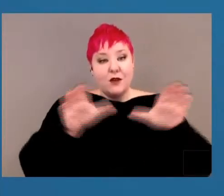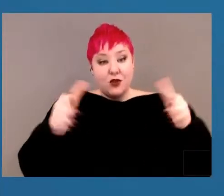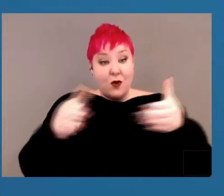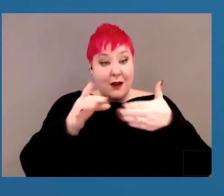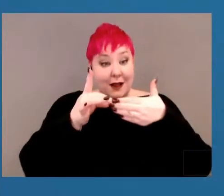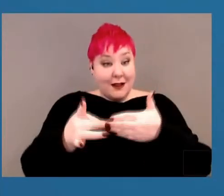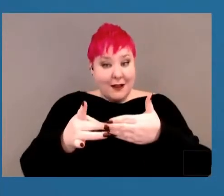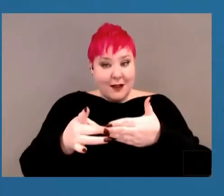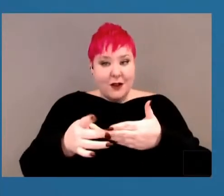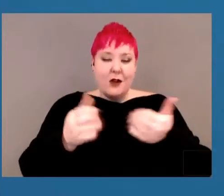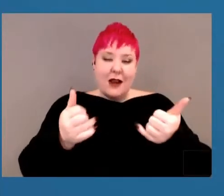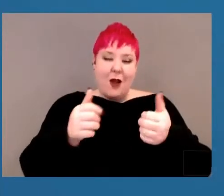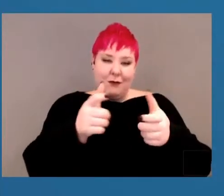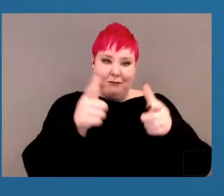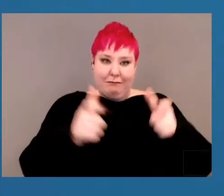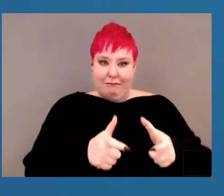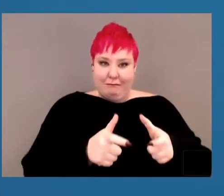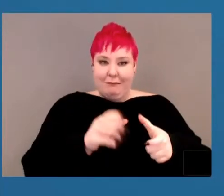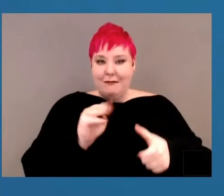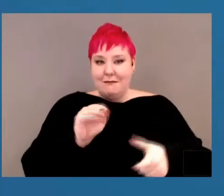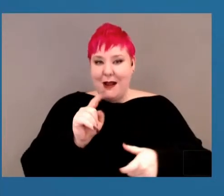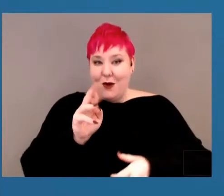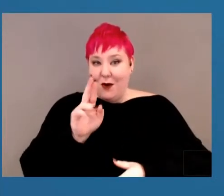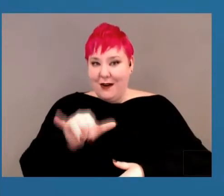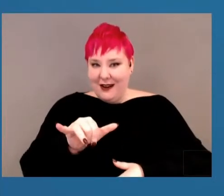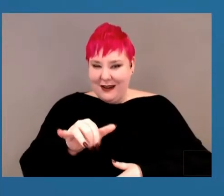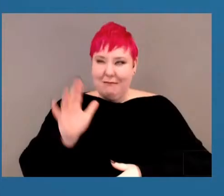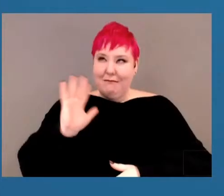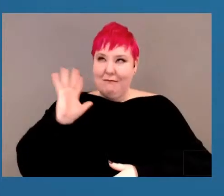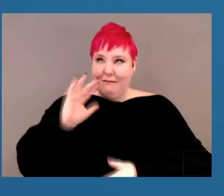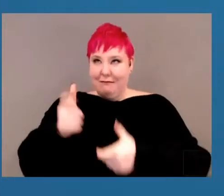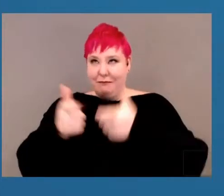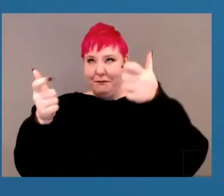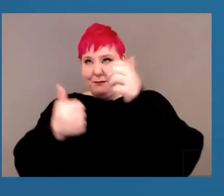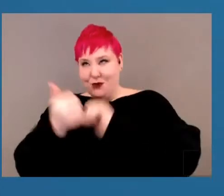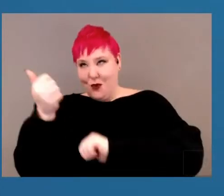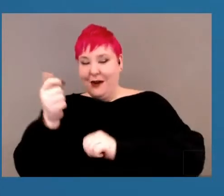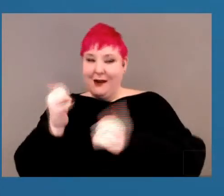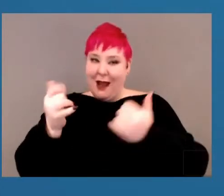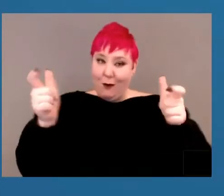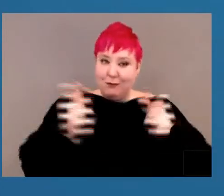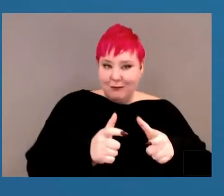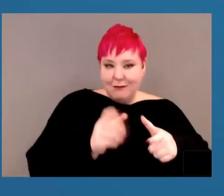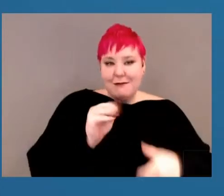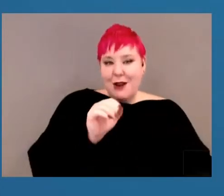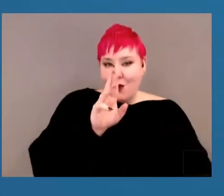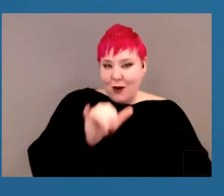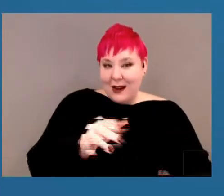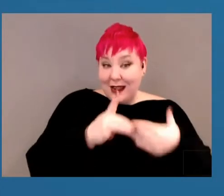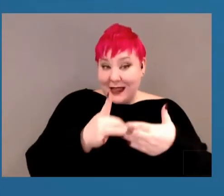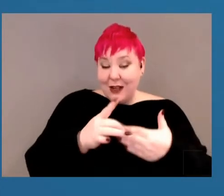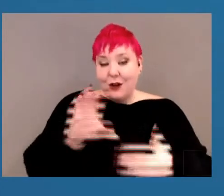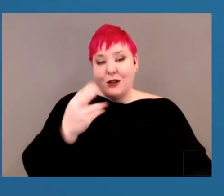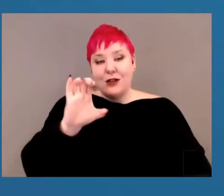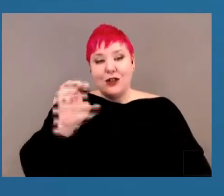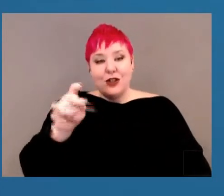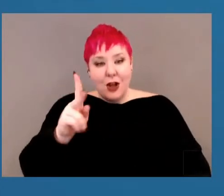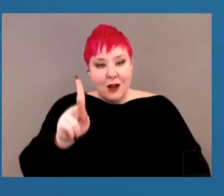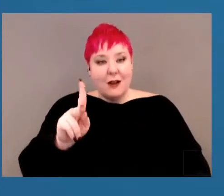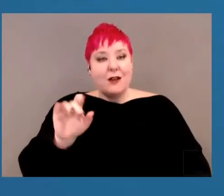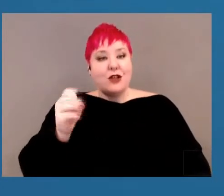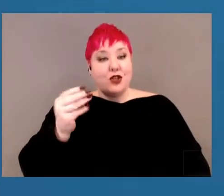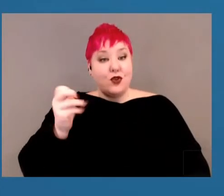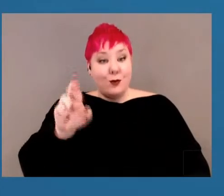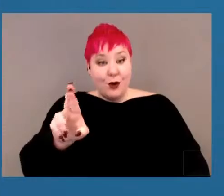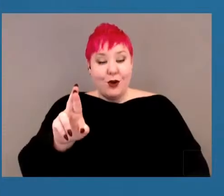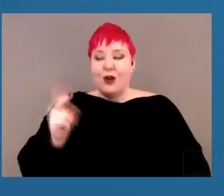now, sorry, used to be Majority Leader. Chuck Schumer was a tremendous partner in this as well. We stood on this stage many, many